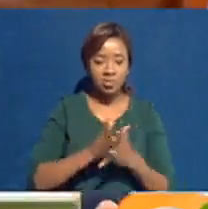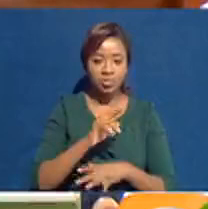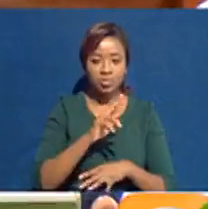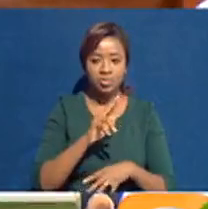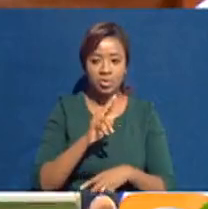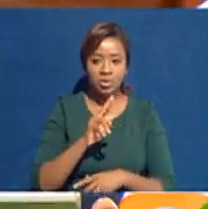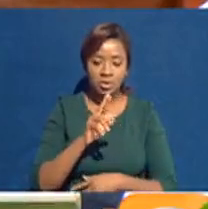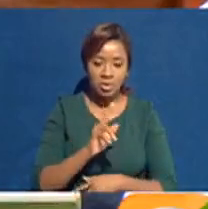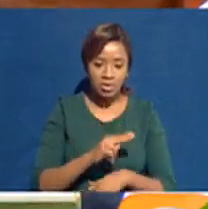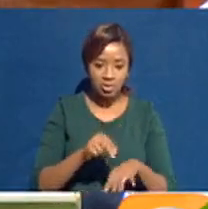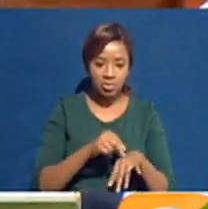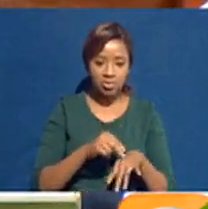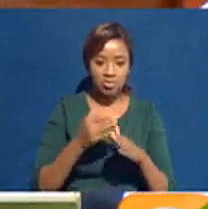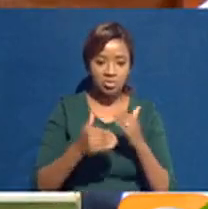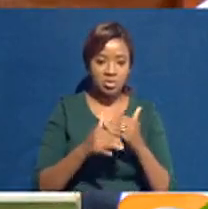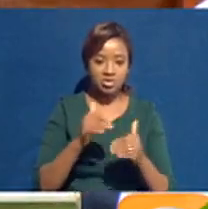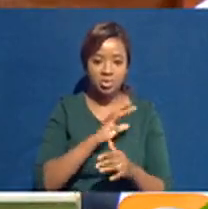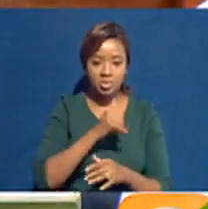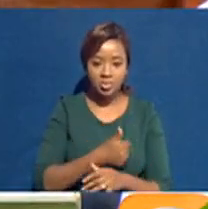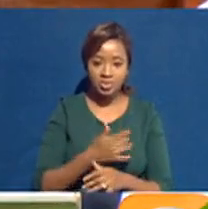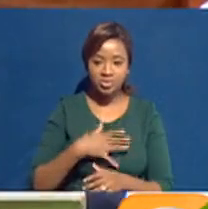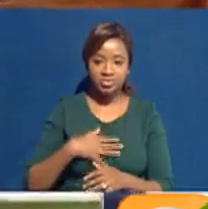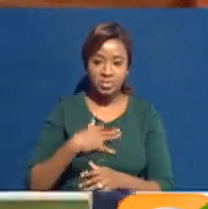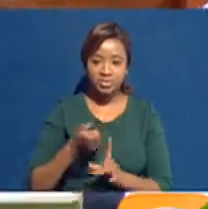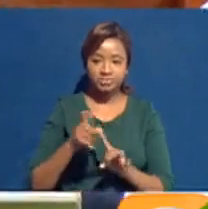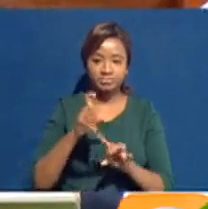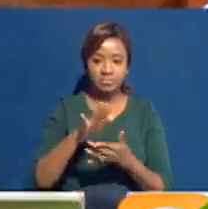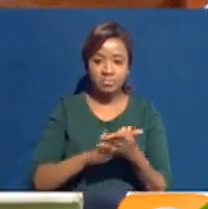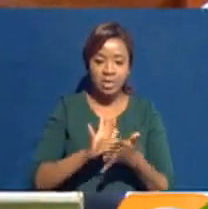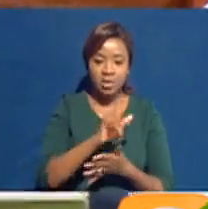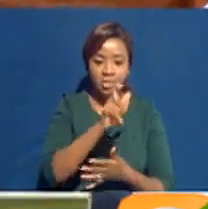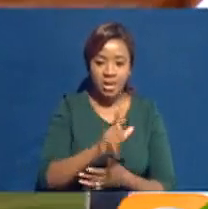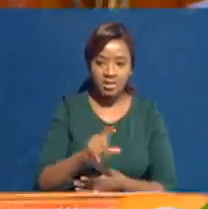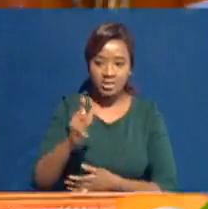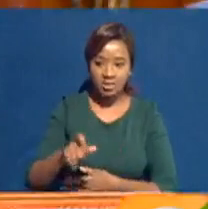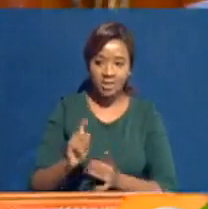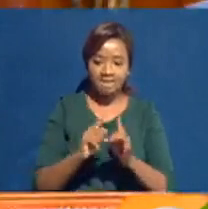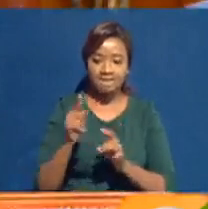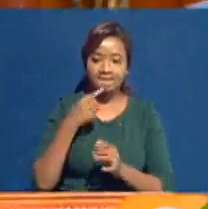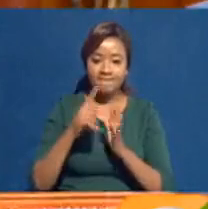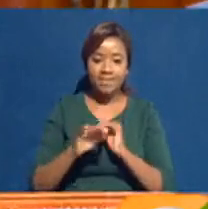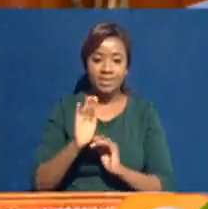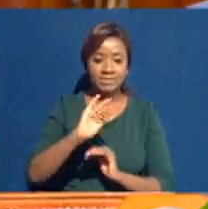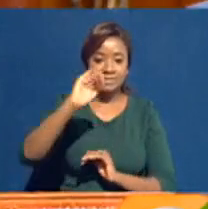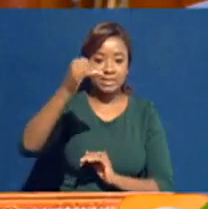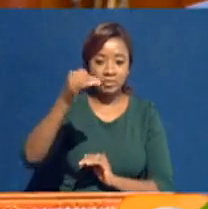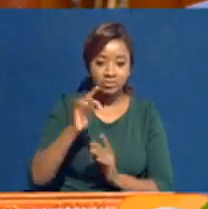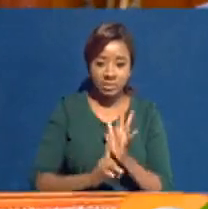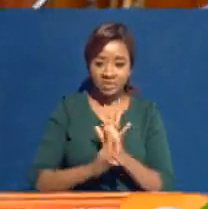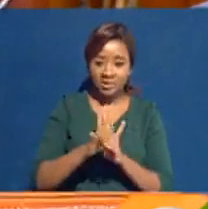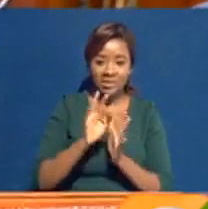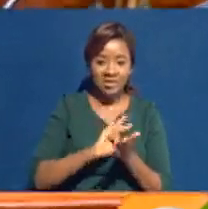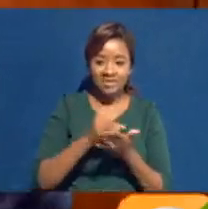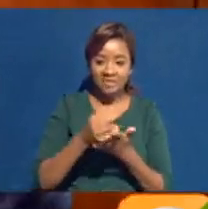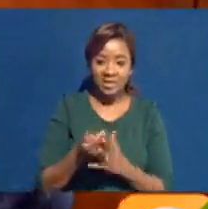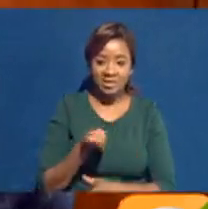to increase fee on contractors based on their categories. The ministry further decried urban development underfunding, saying